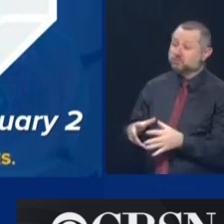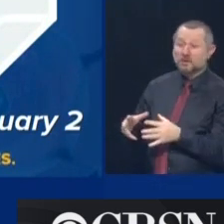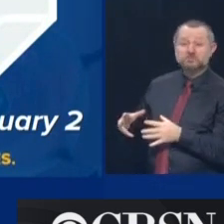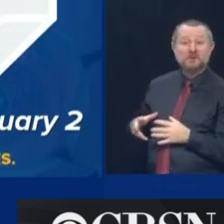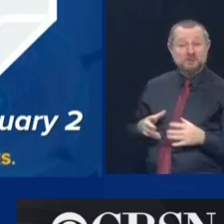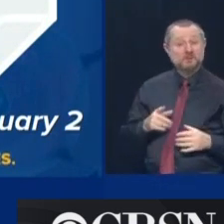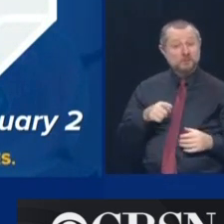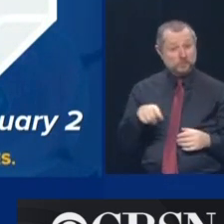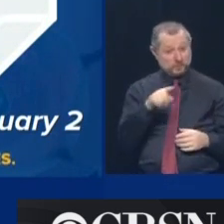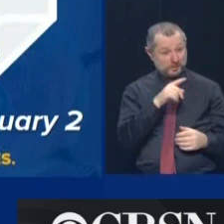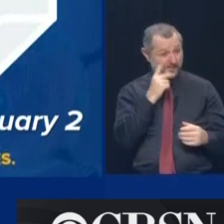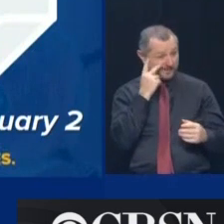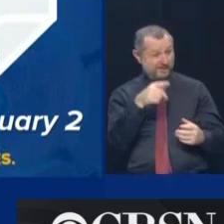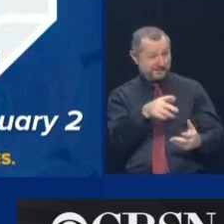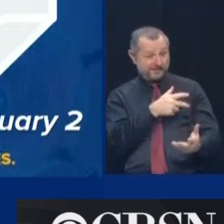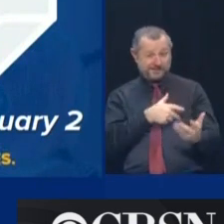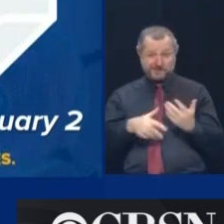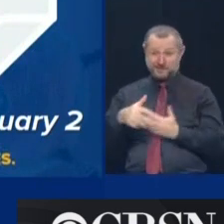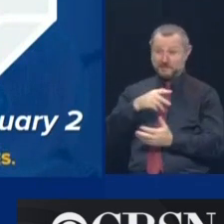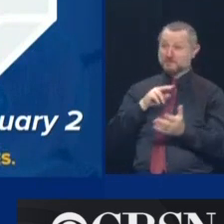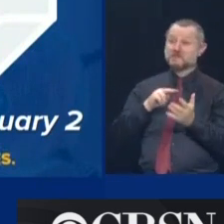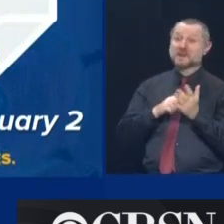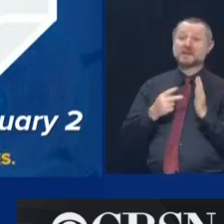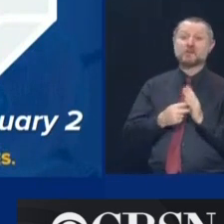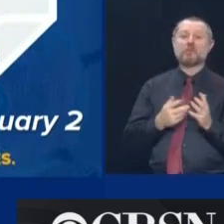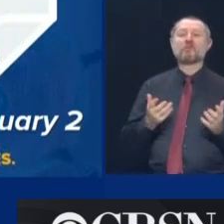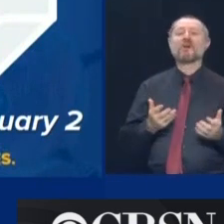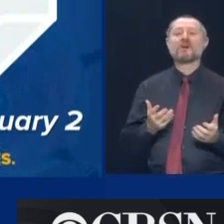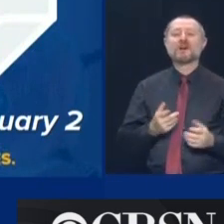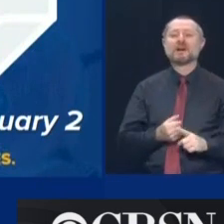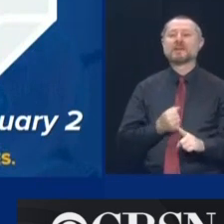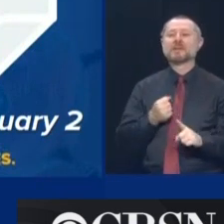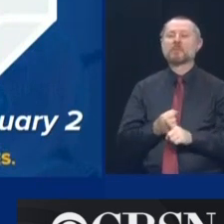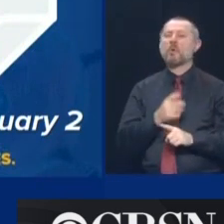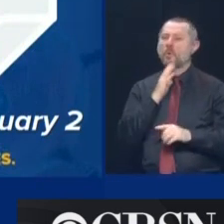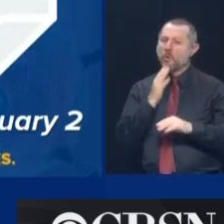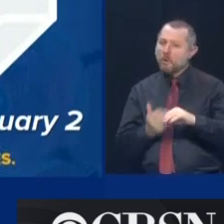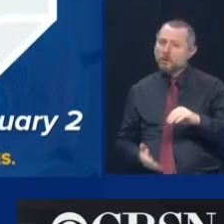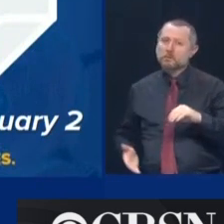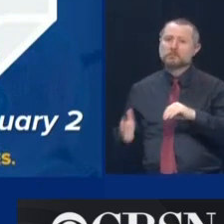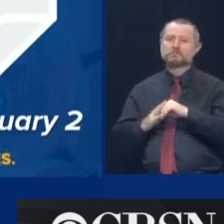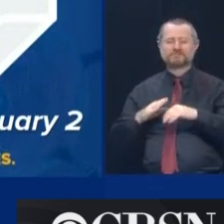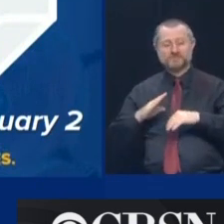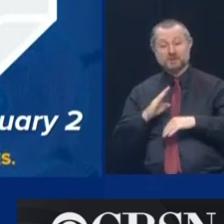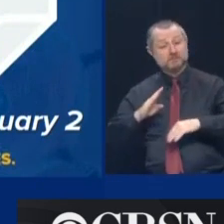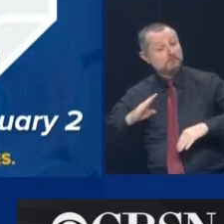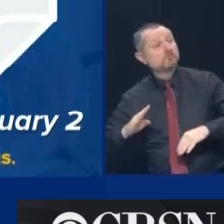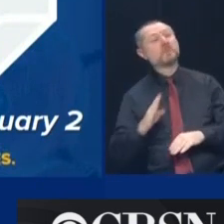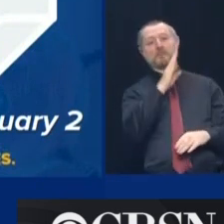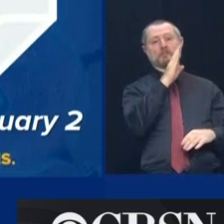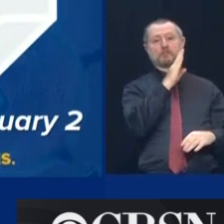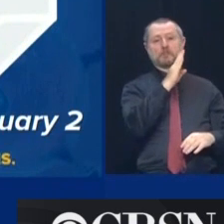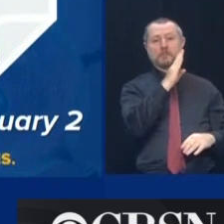social activity will increase the rate of the viral spread.